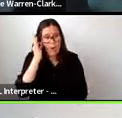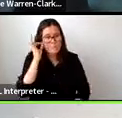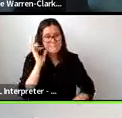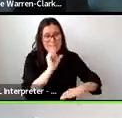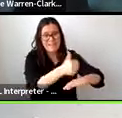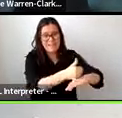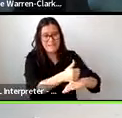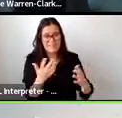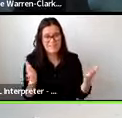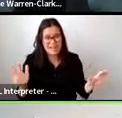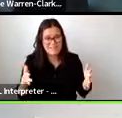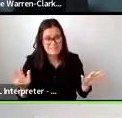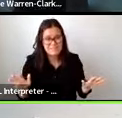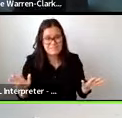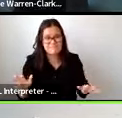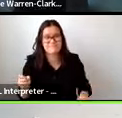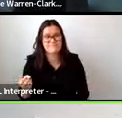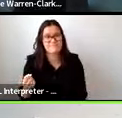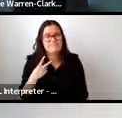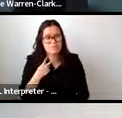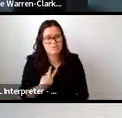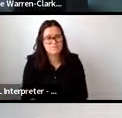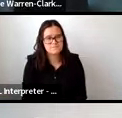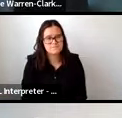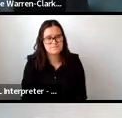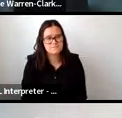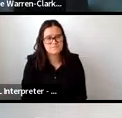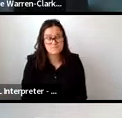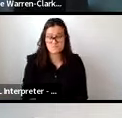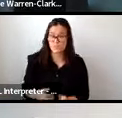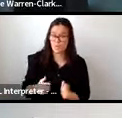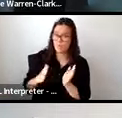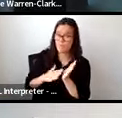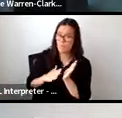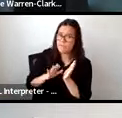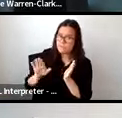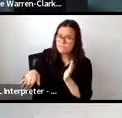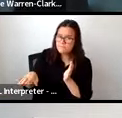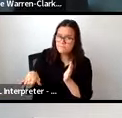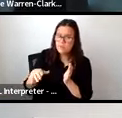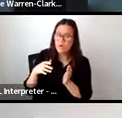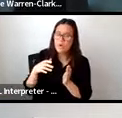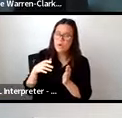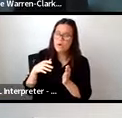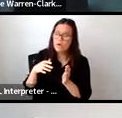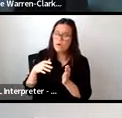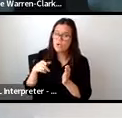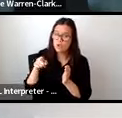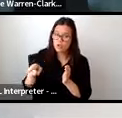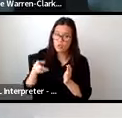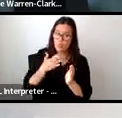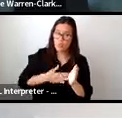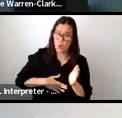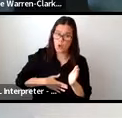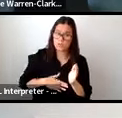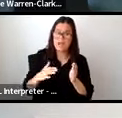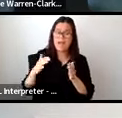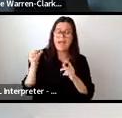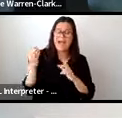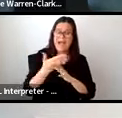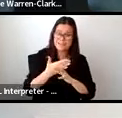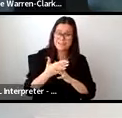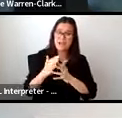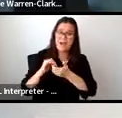are so disappointed. So just to be clear, you would like, so those key principles, etc.,